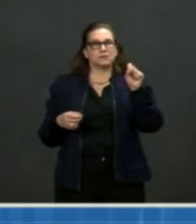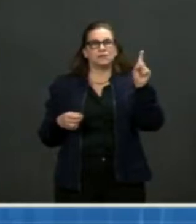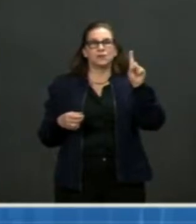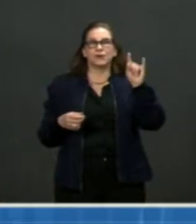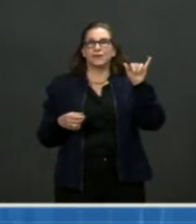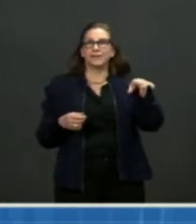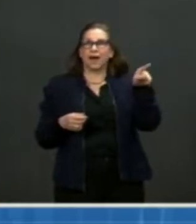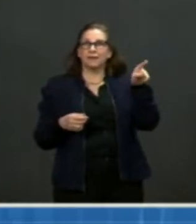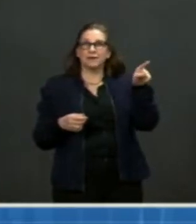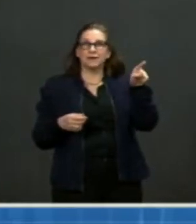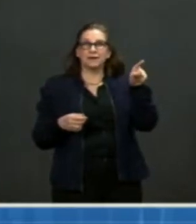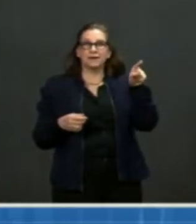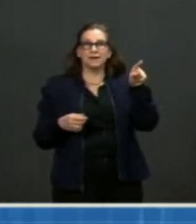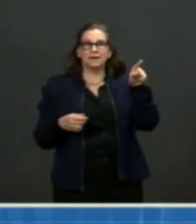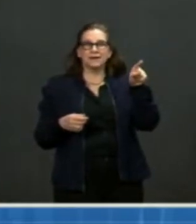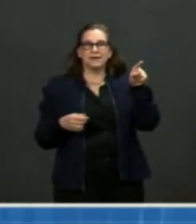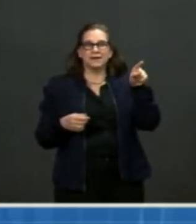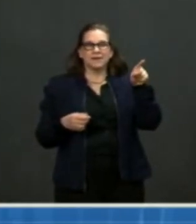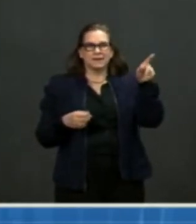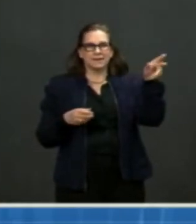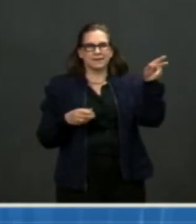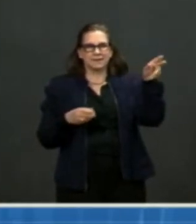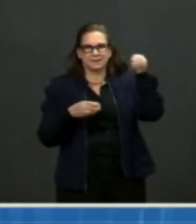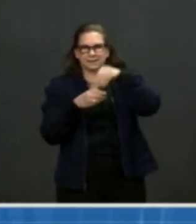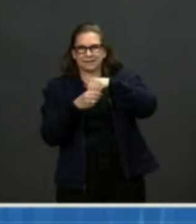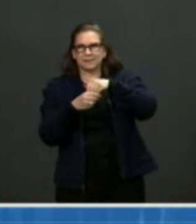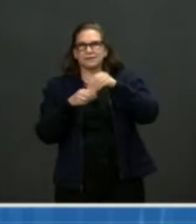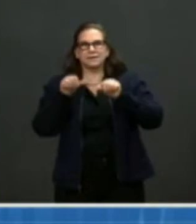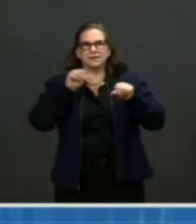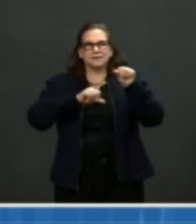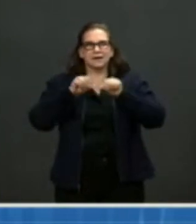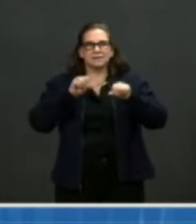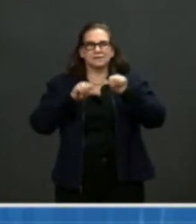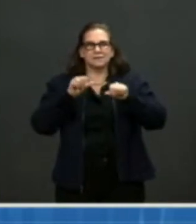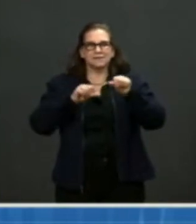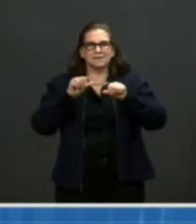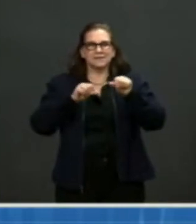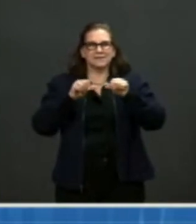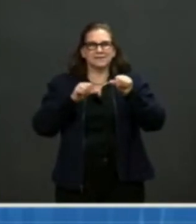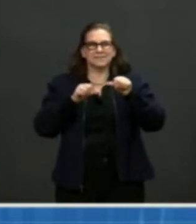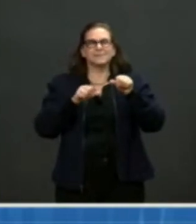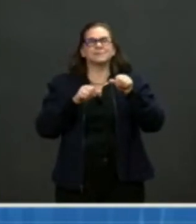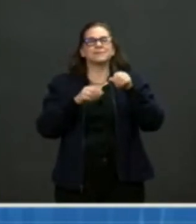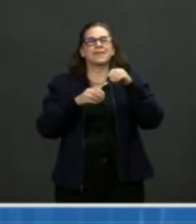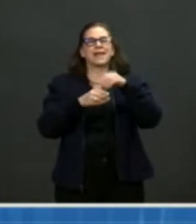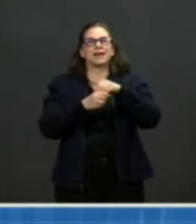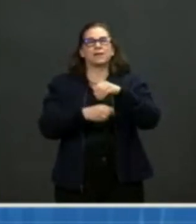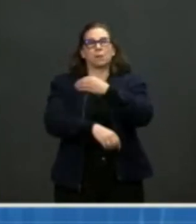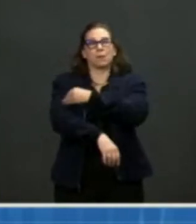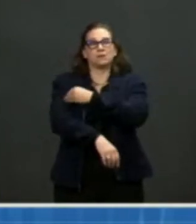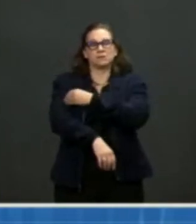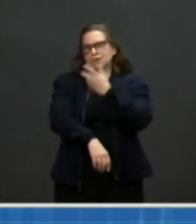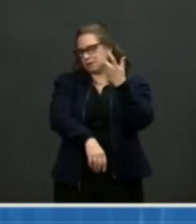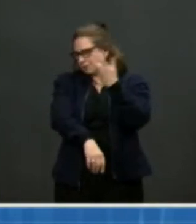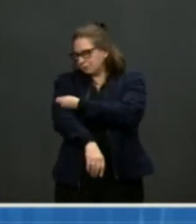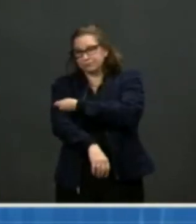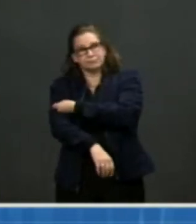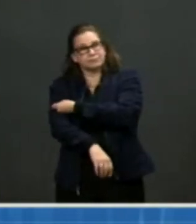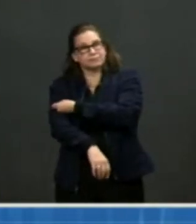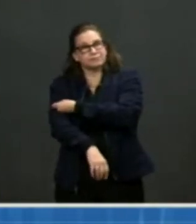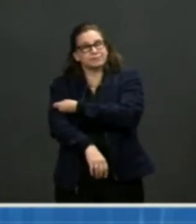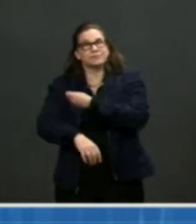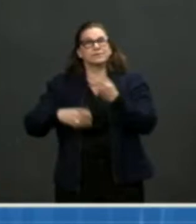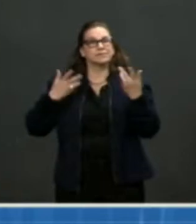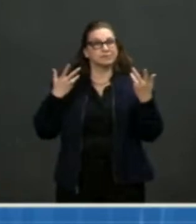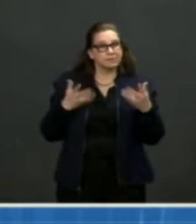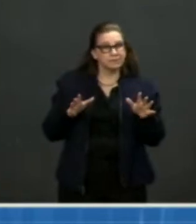competent, harmless adenovirus is injected into the muscle of an individual. The DNA then codes for